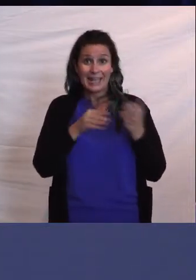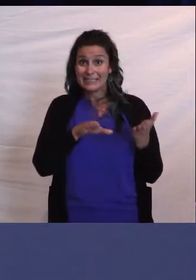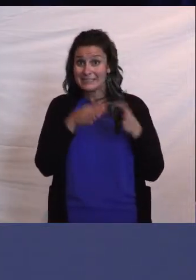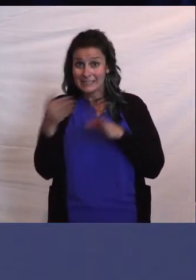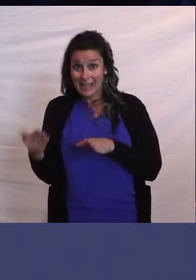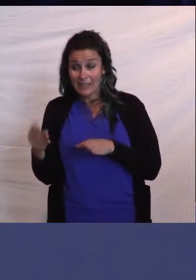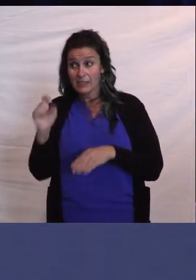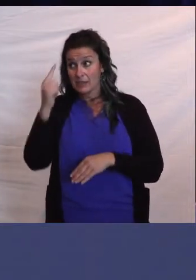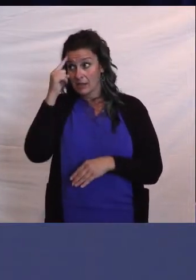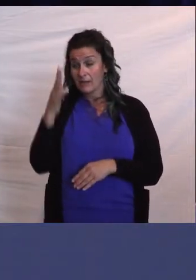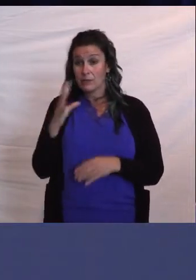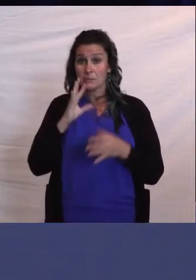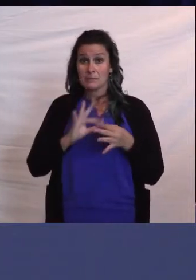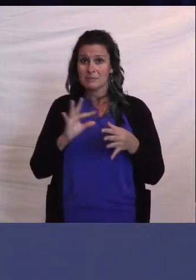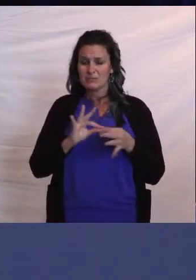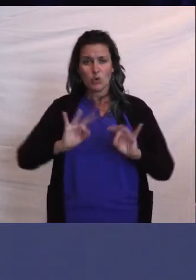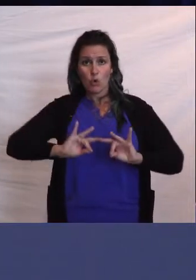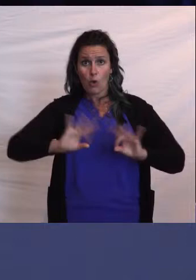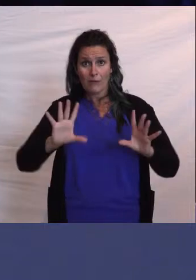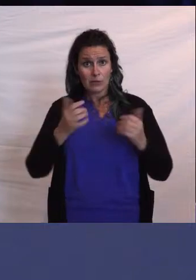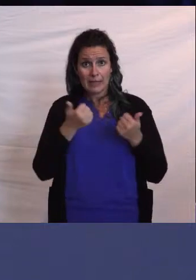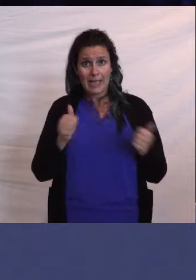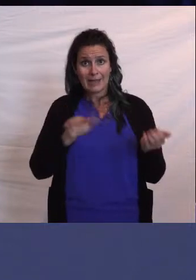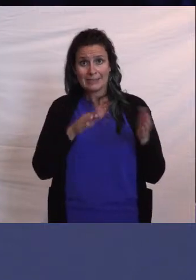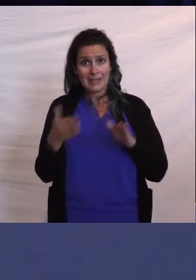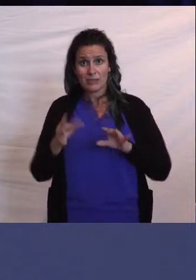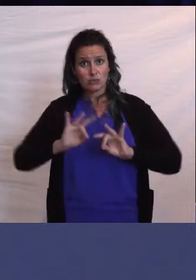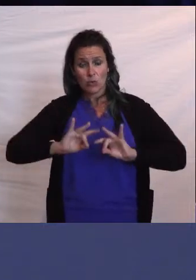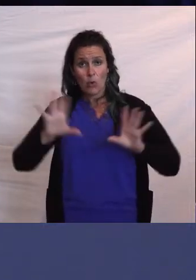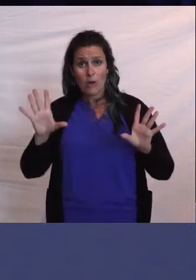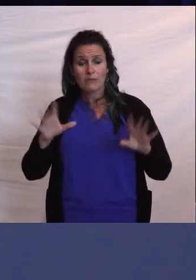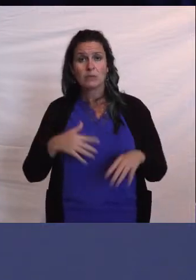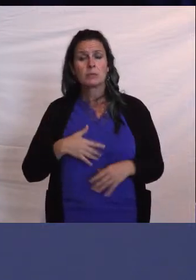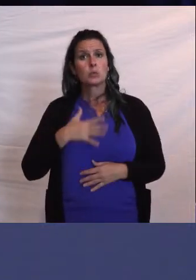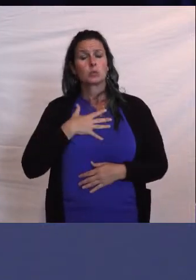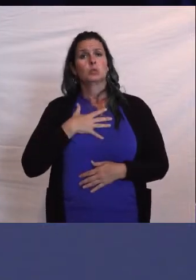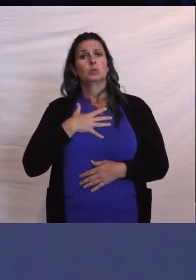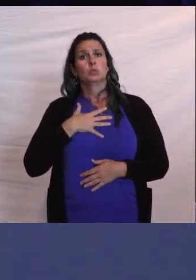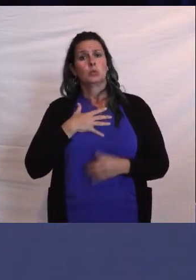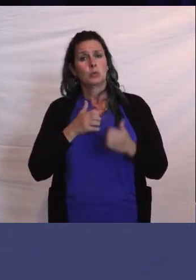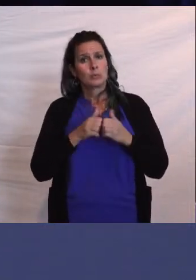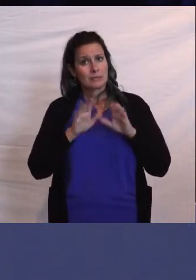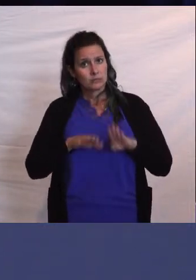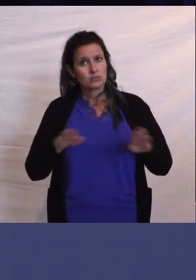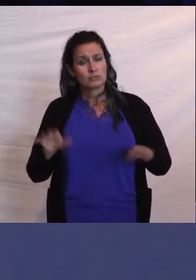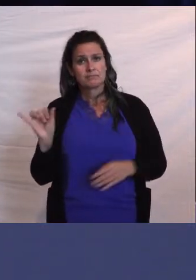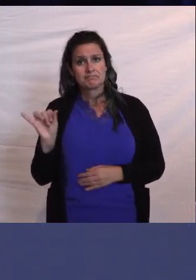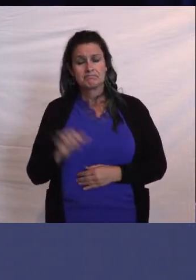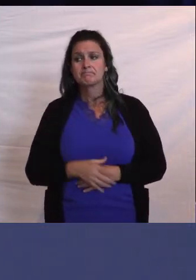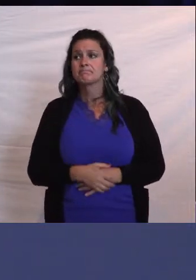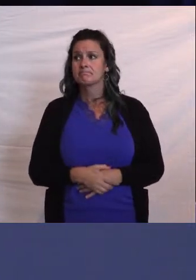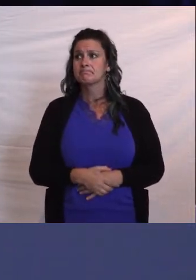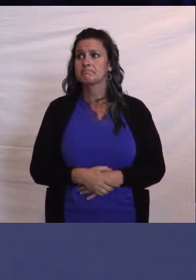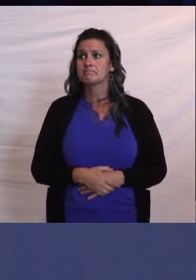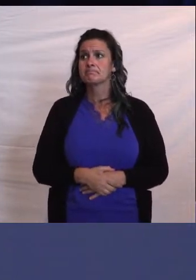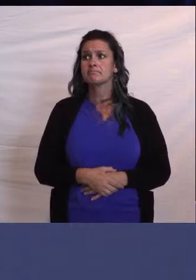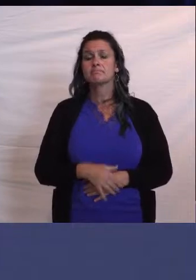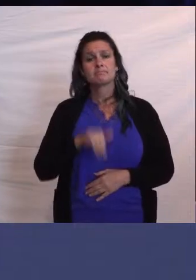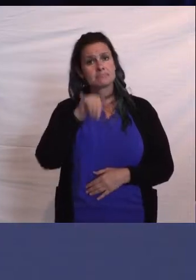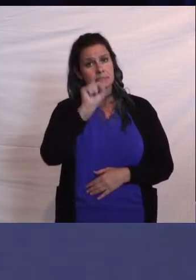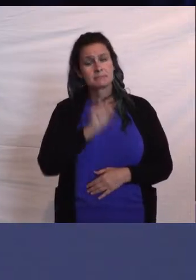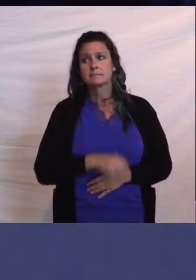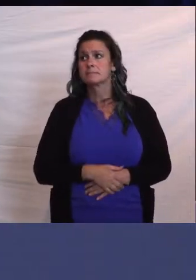the governor said repeatedly, is awful, but it's certainly more alarming when it's a child. Amen to